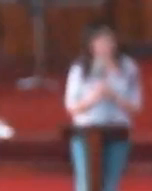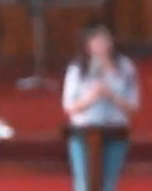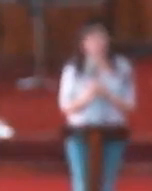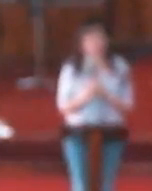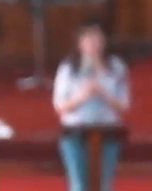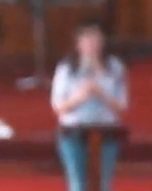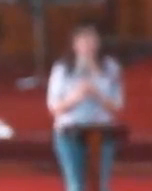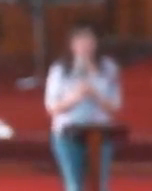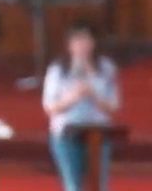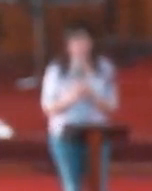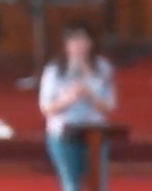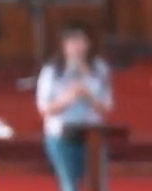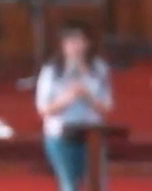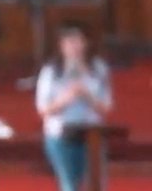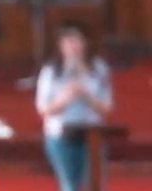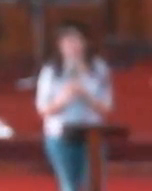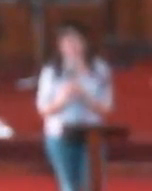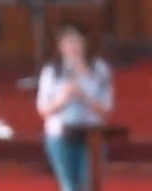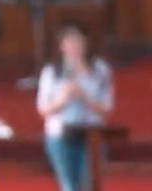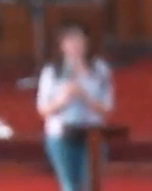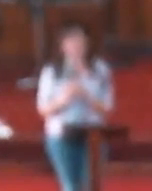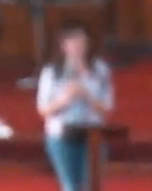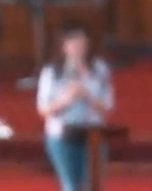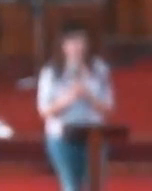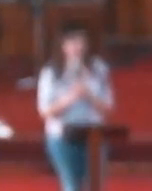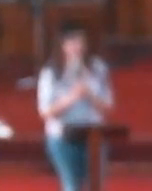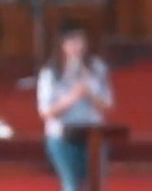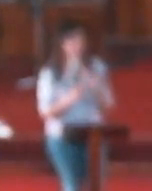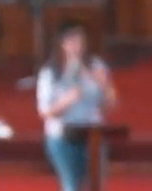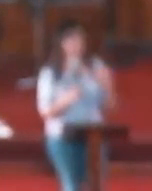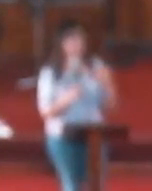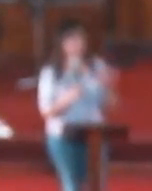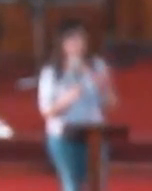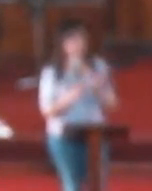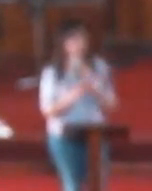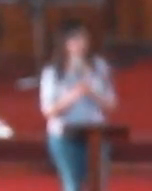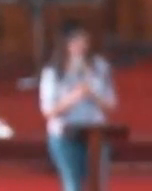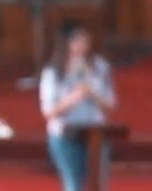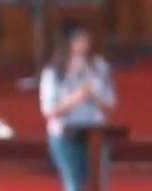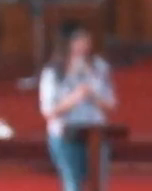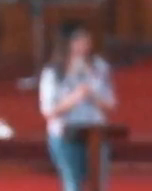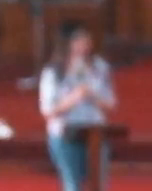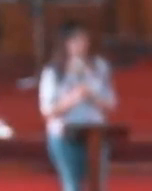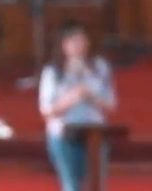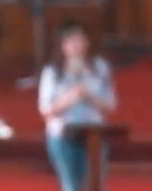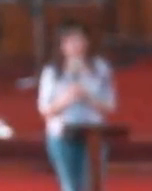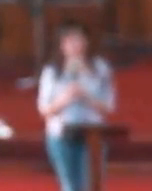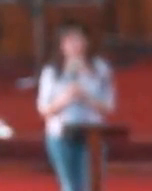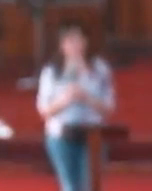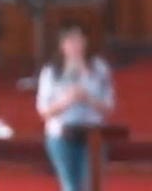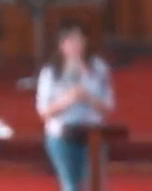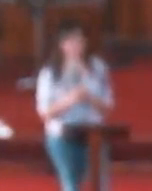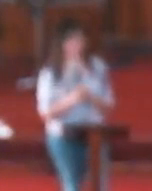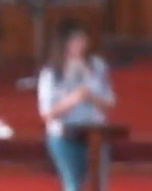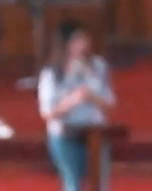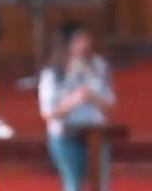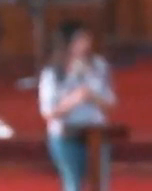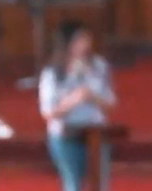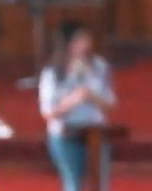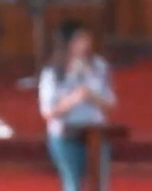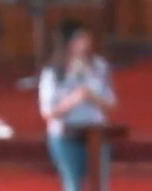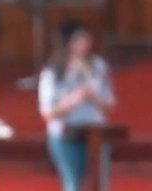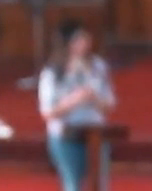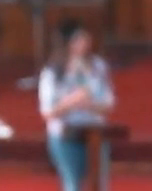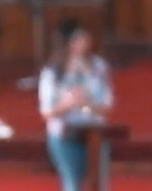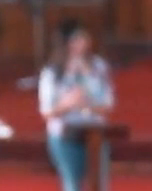it's a blessing, but if it's not from the Lord, it comes into deception or hurtful. Porque Daniel salió ahí y Dios